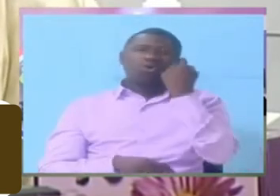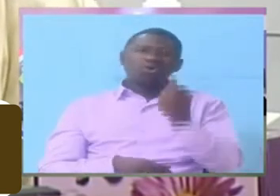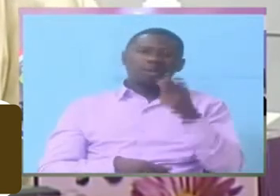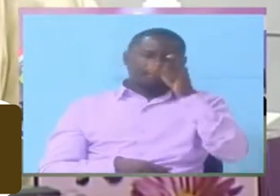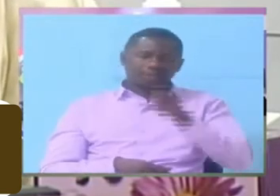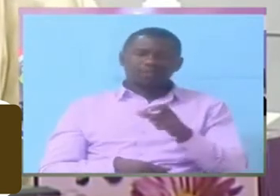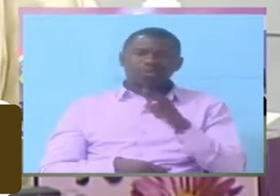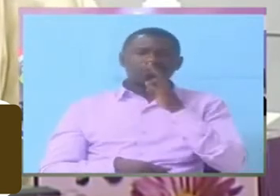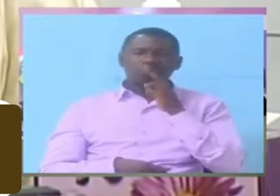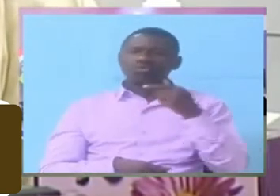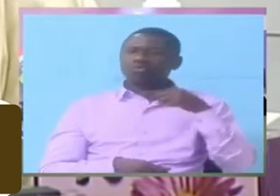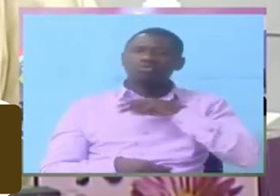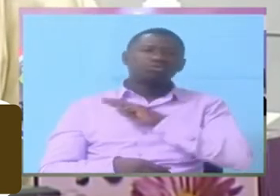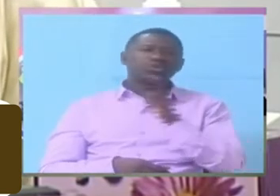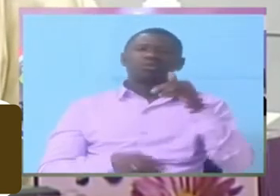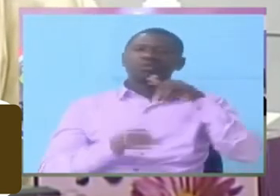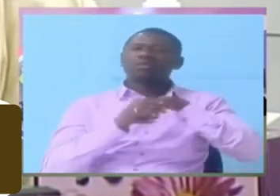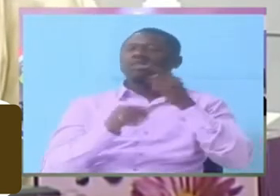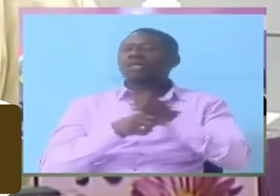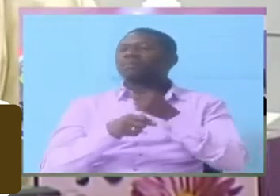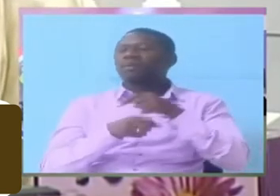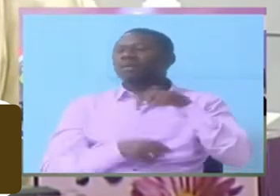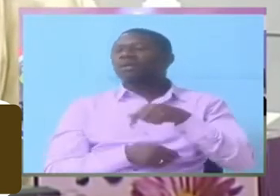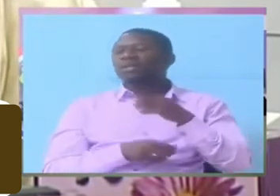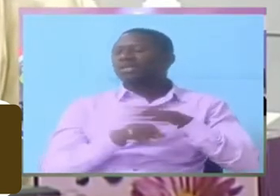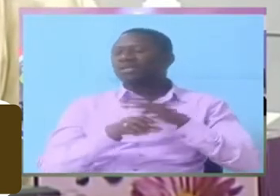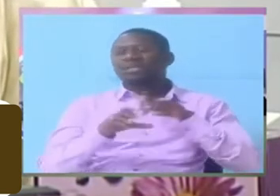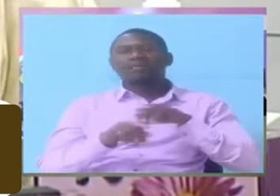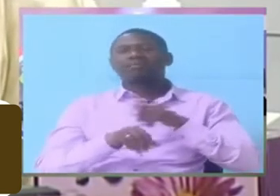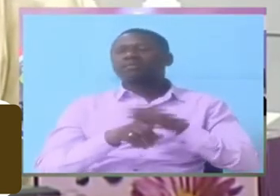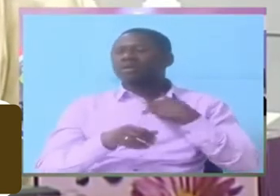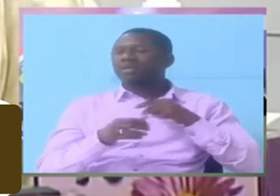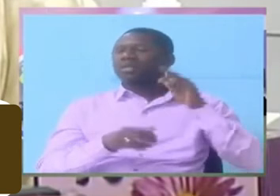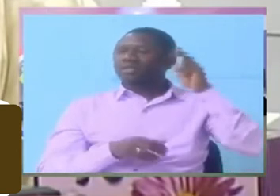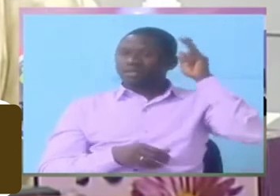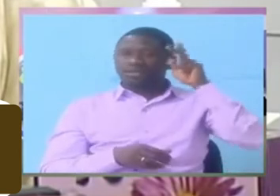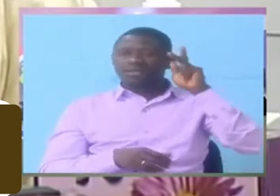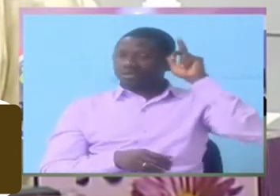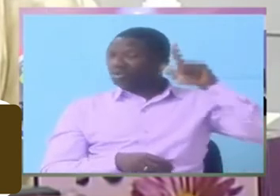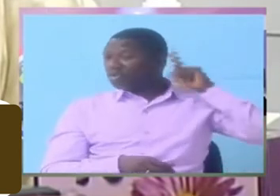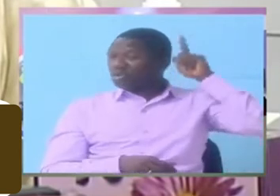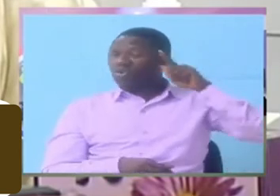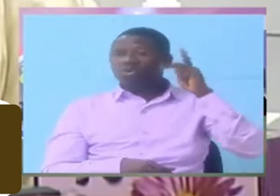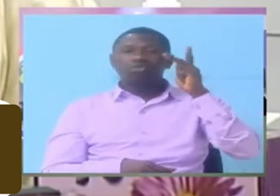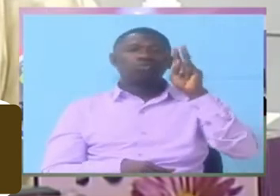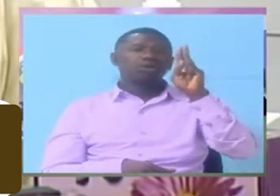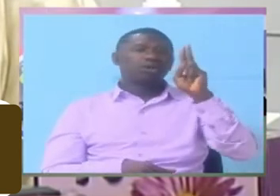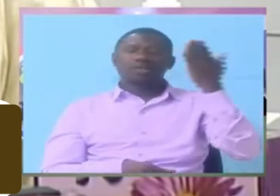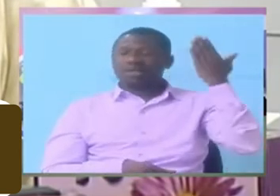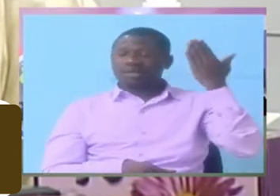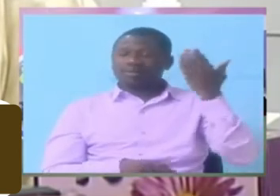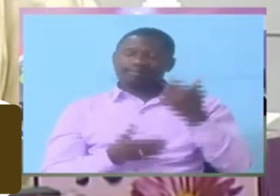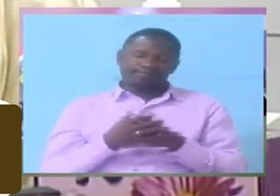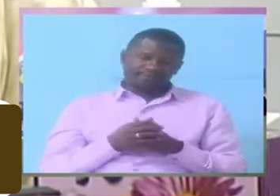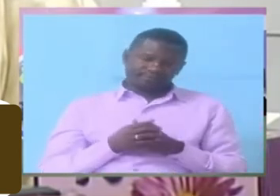karanjan nem. Men bebe task force ni kono ibijele. But between wire utuma mantra banko kang. Bring a ko wanyar taten no